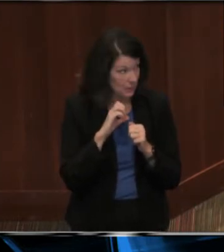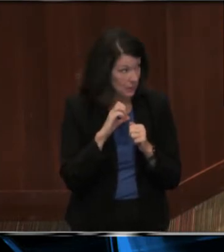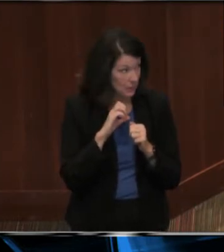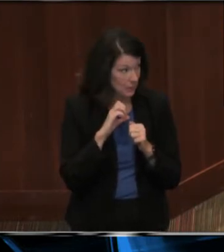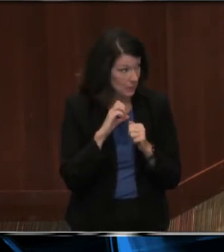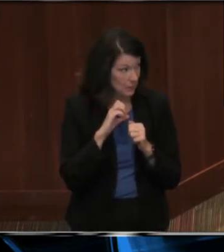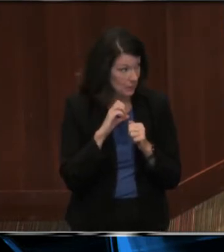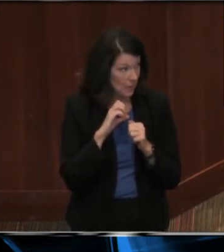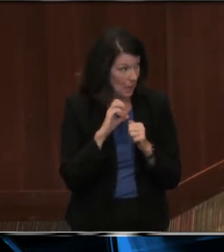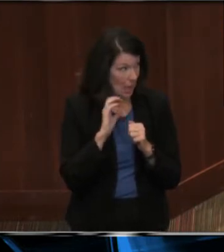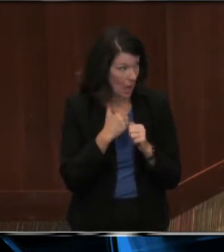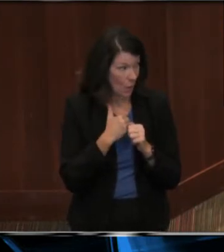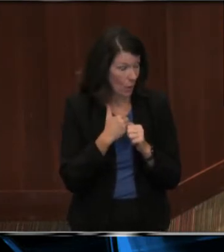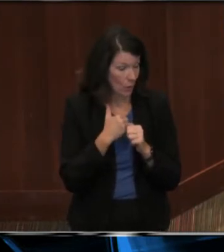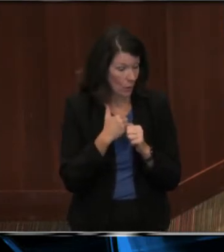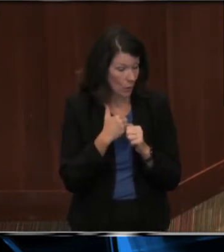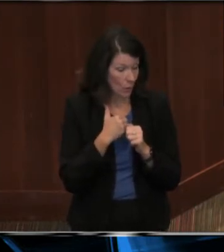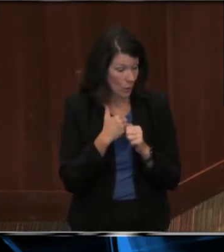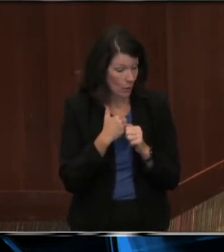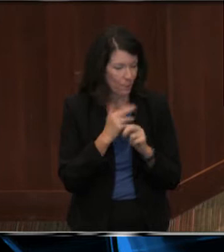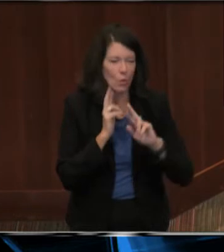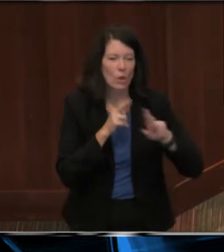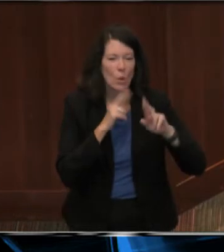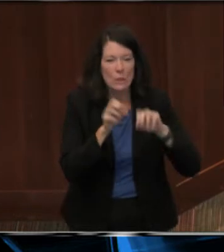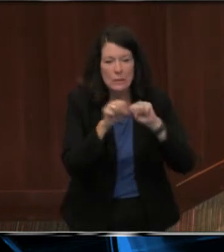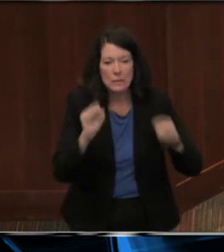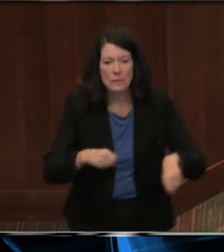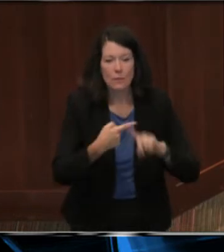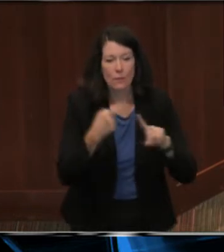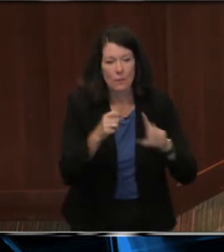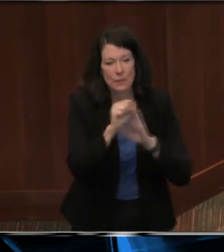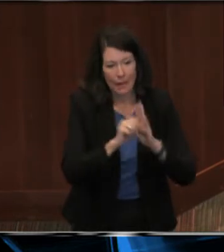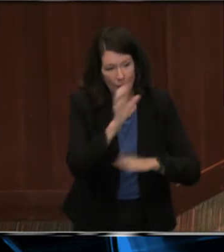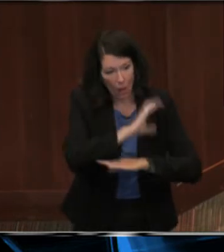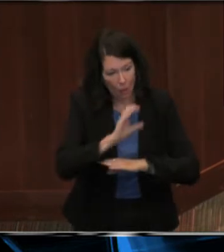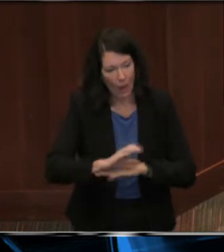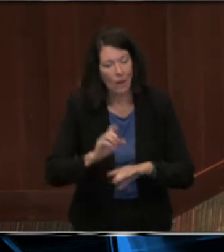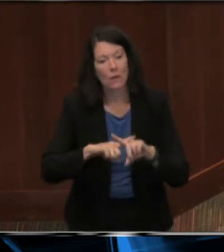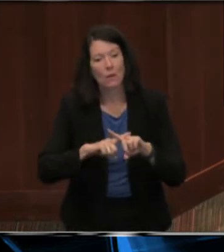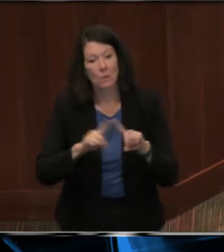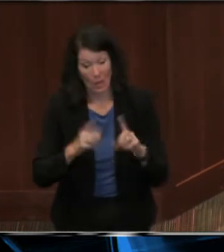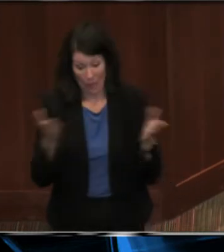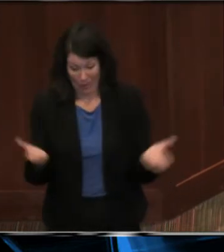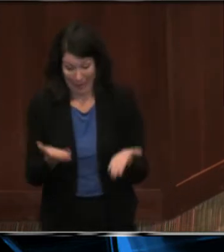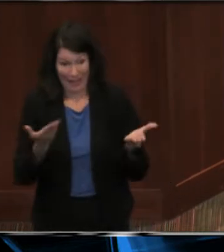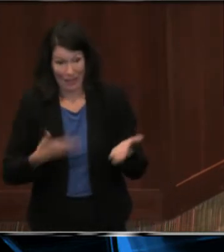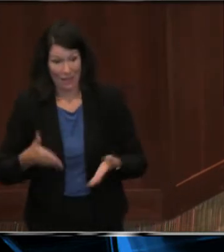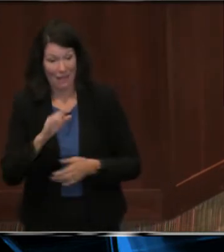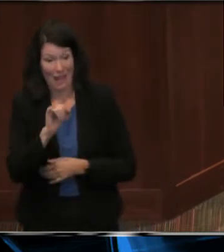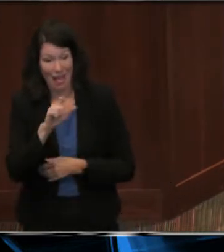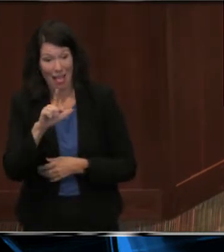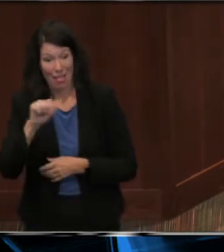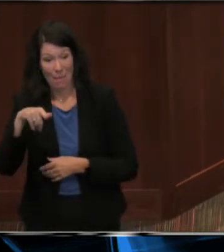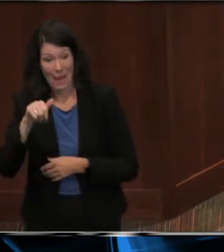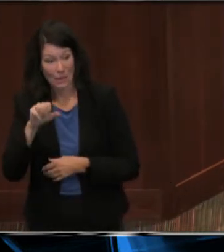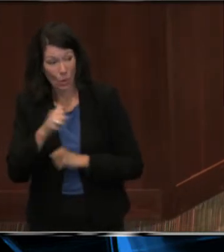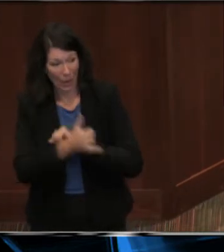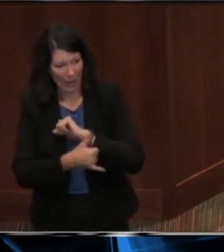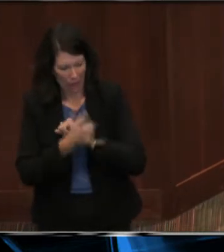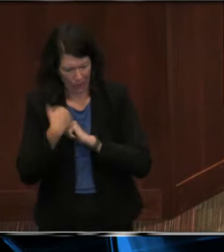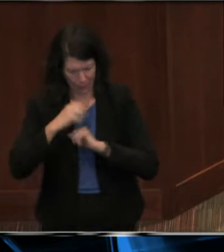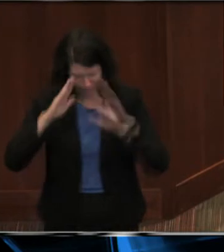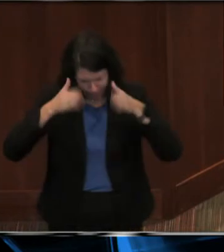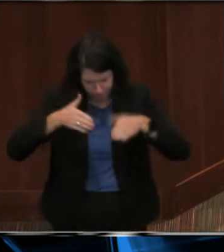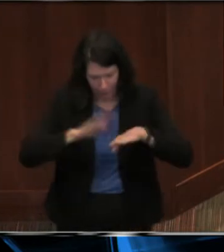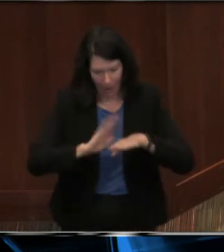our CEDARS reporting system from the state. But we as El Paso County are really looking only